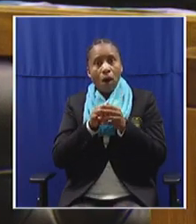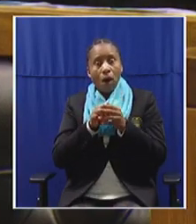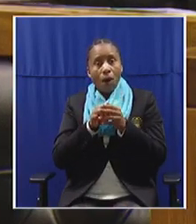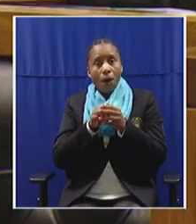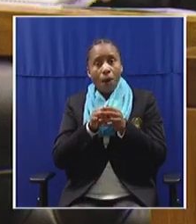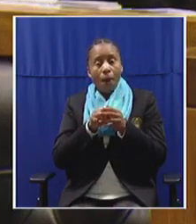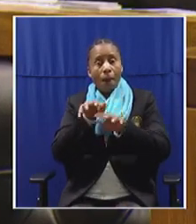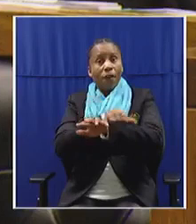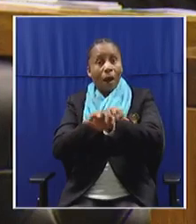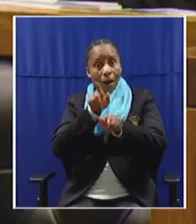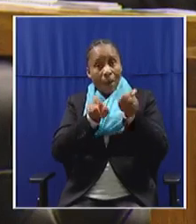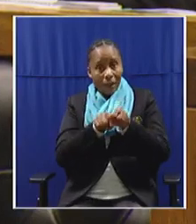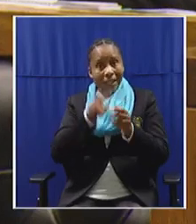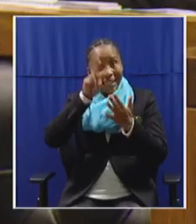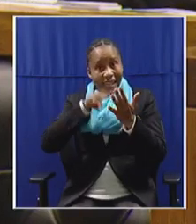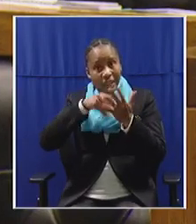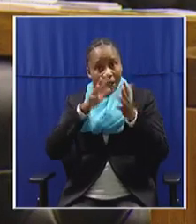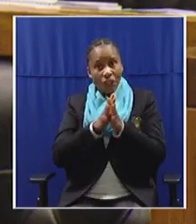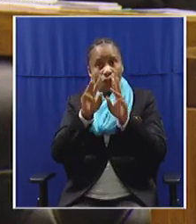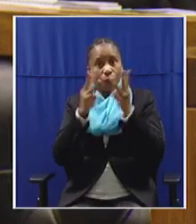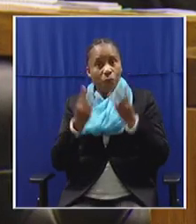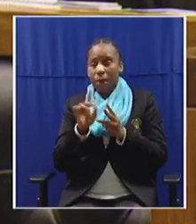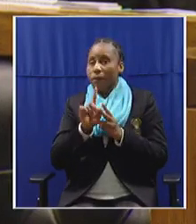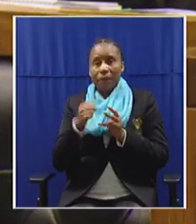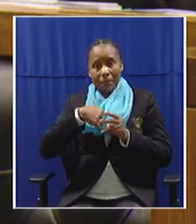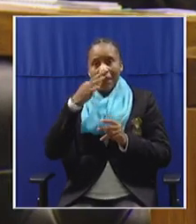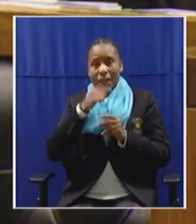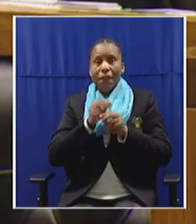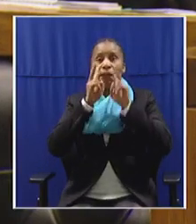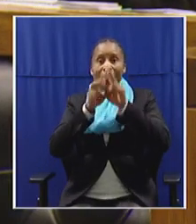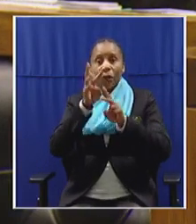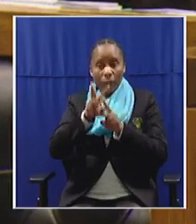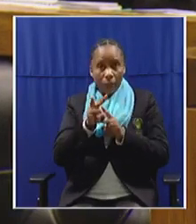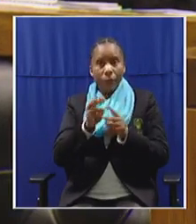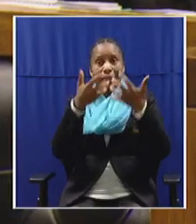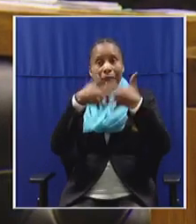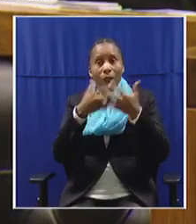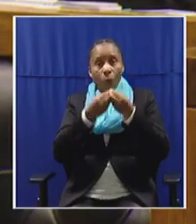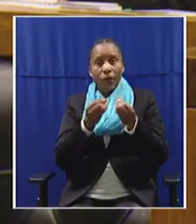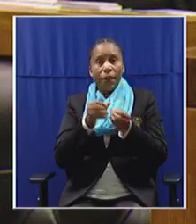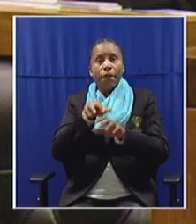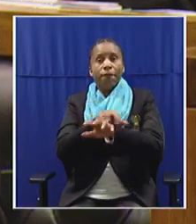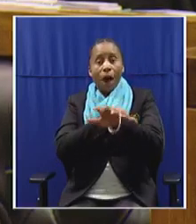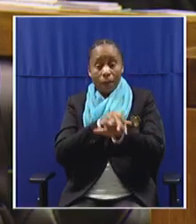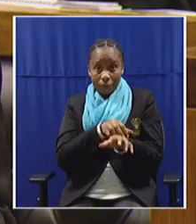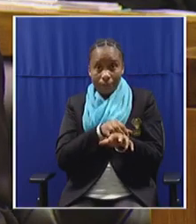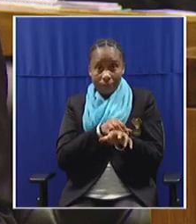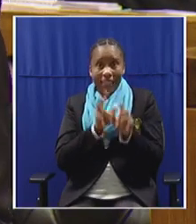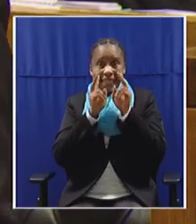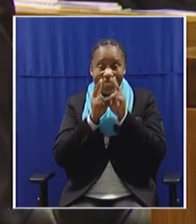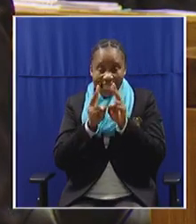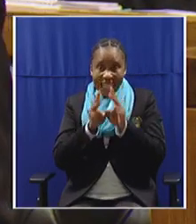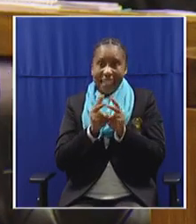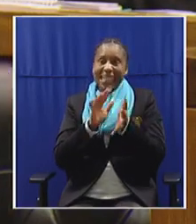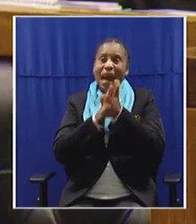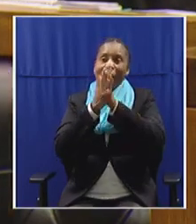and I said, I'm going to visit Northern Cape. I'll interact with the farmers, we'll see the extent of the